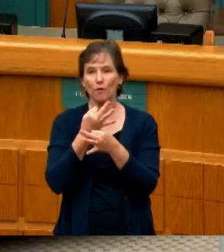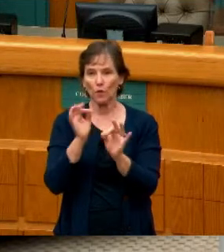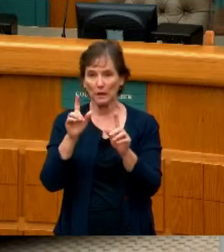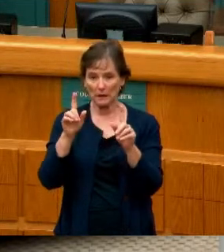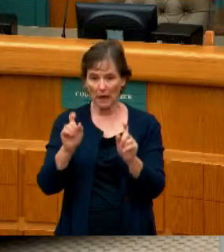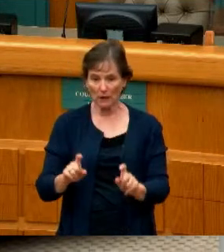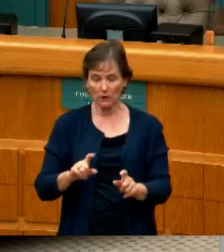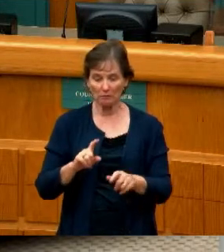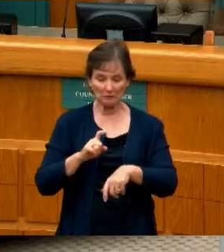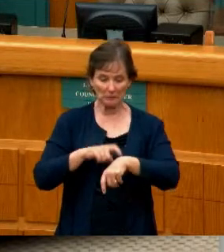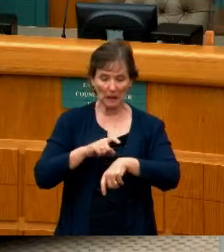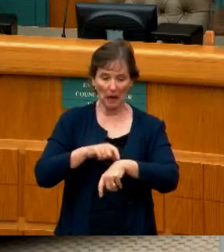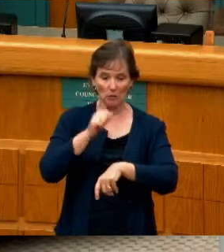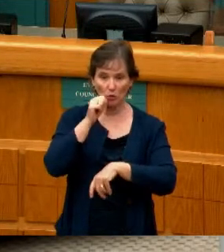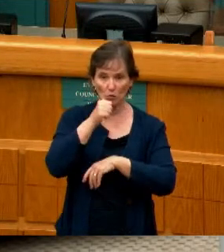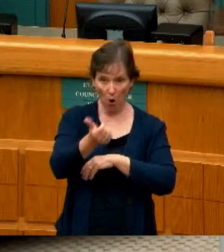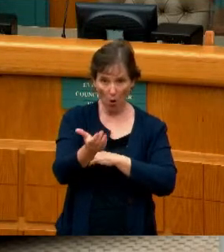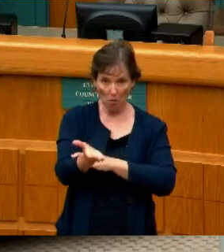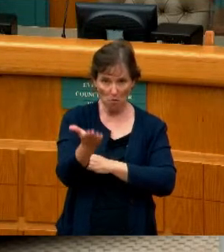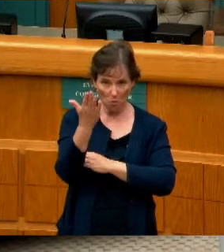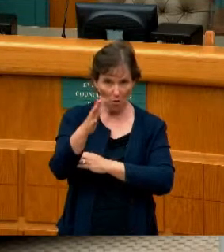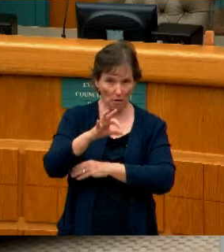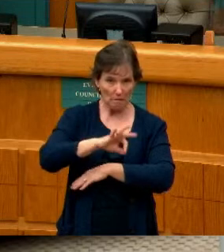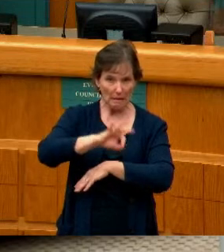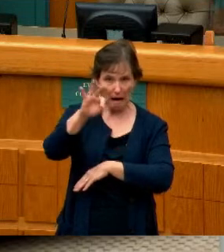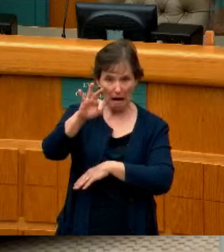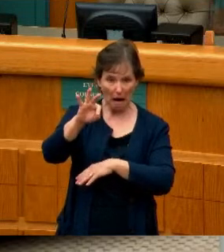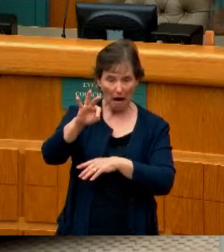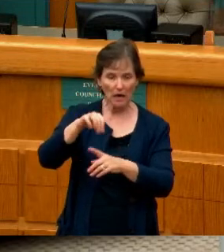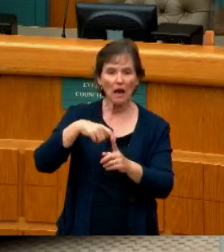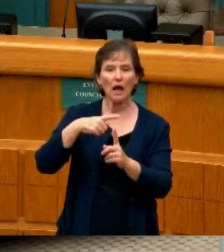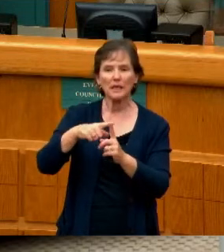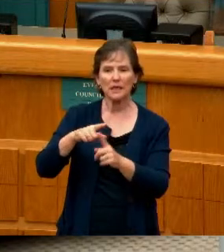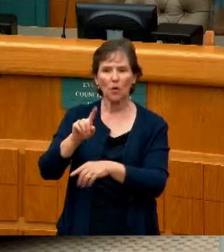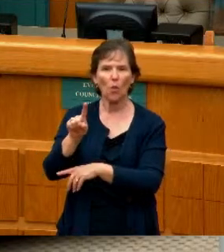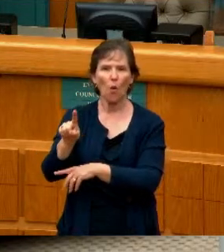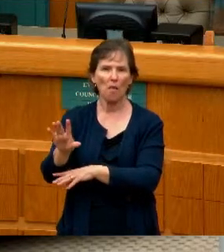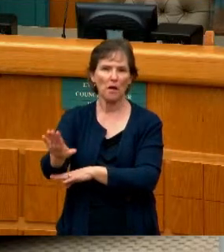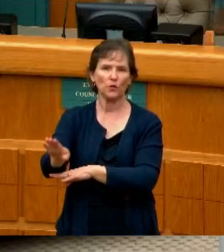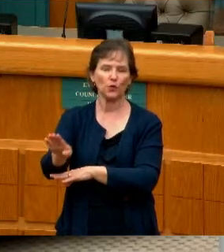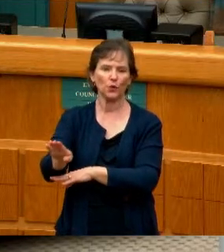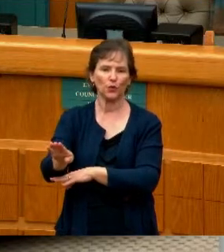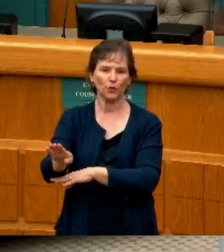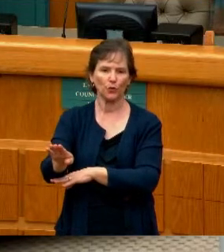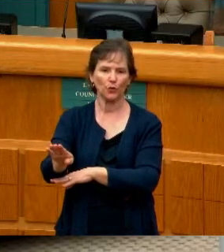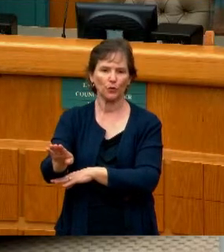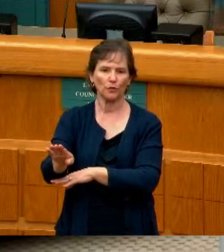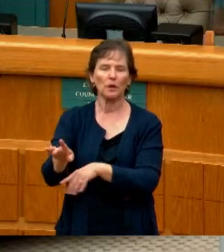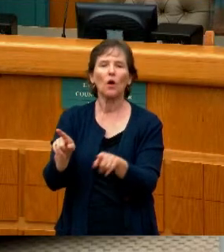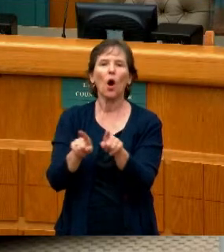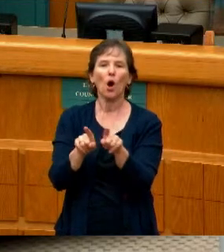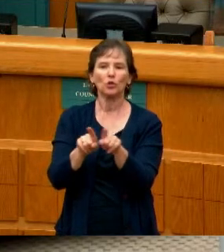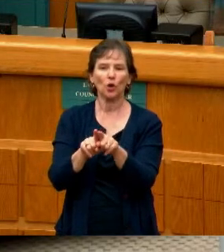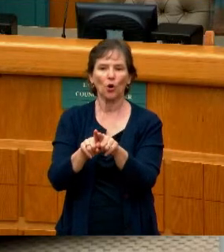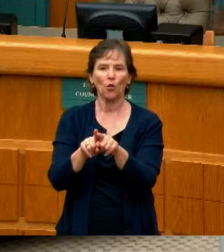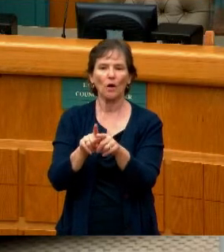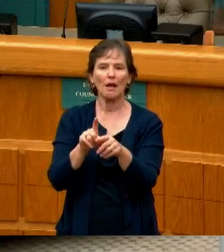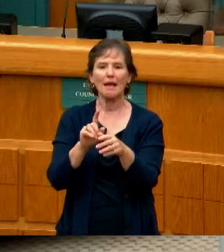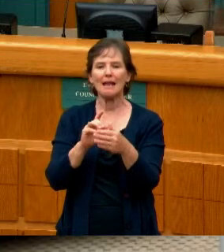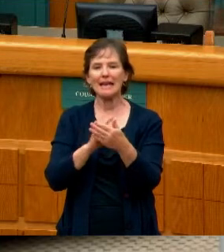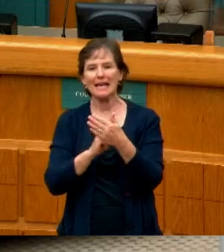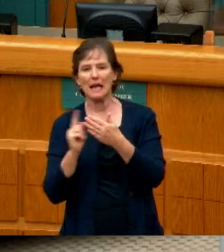COVID testing tomorrow from 9 a.m. to 1 p.m. Now, we also